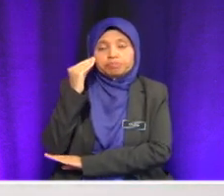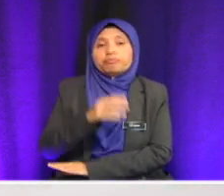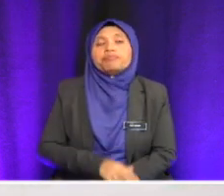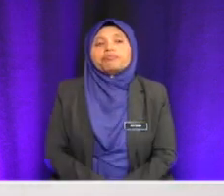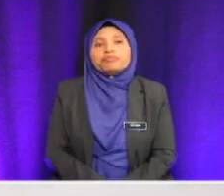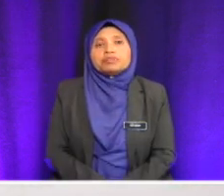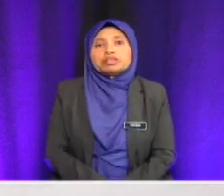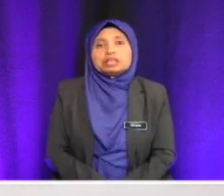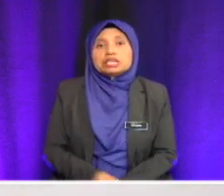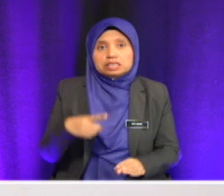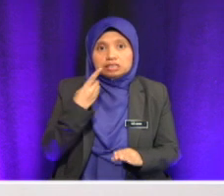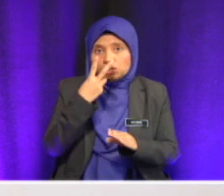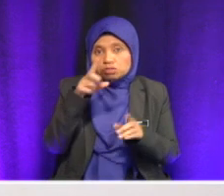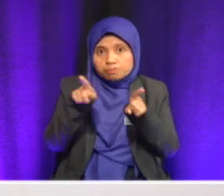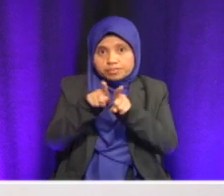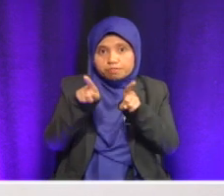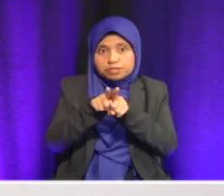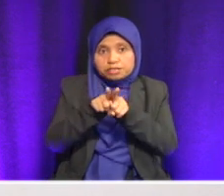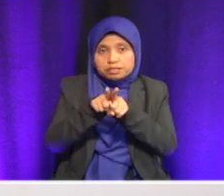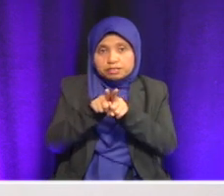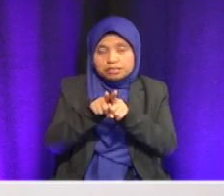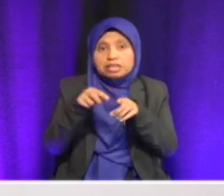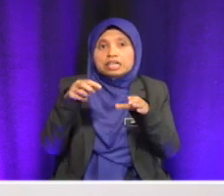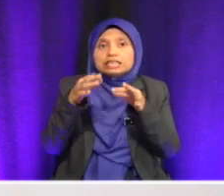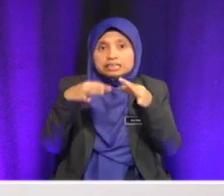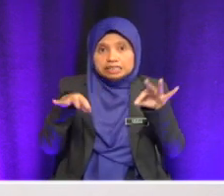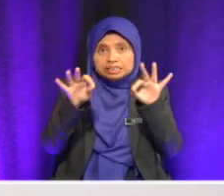All right. So let's see. In which text can you find the